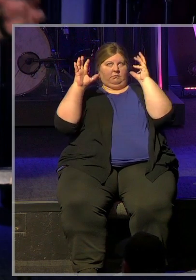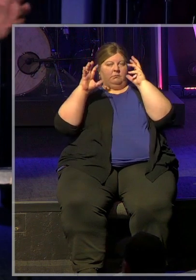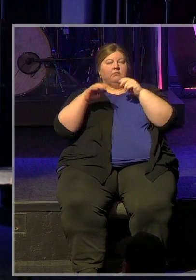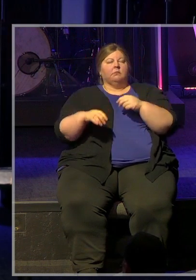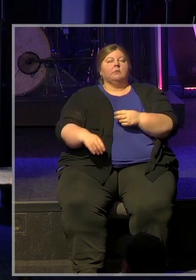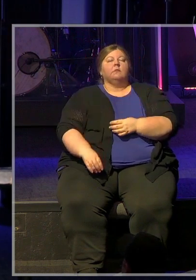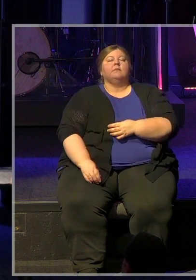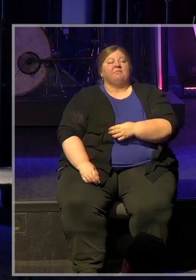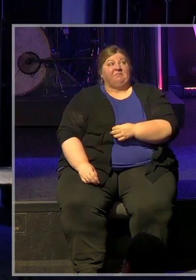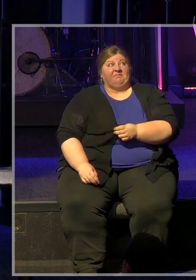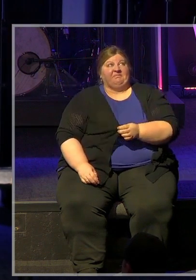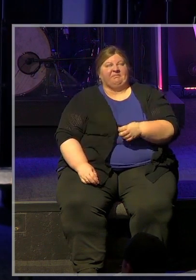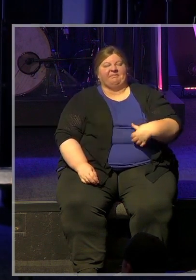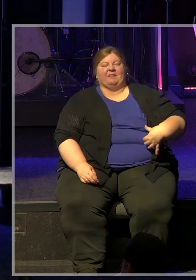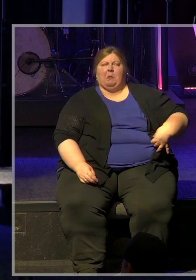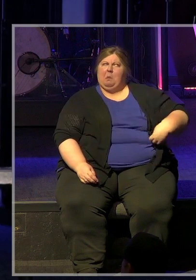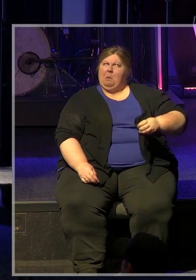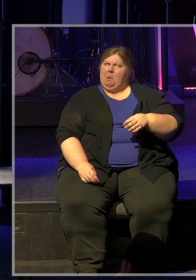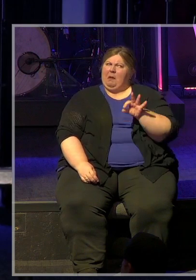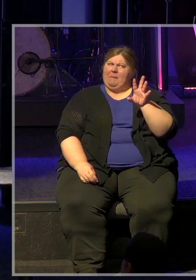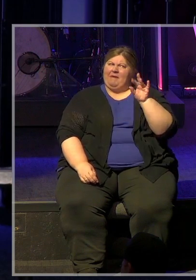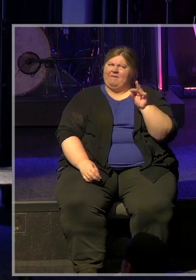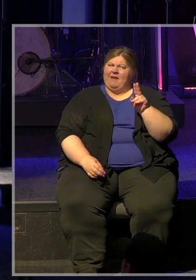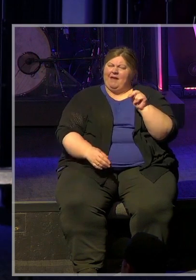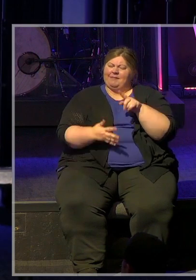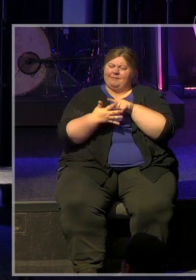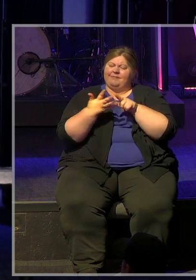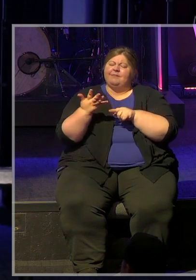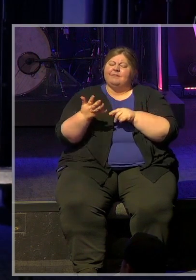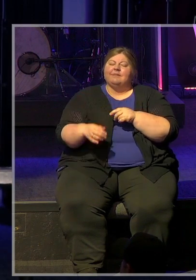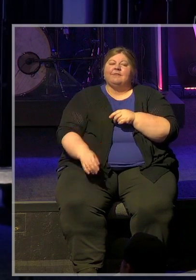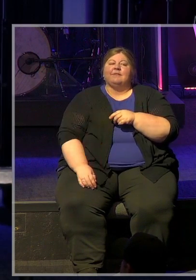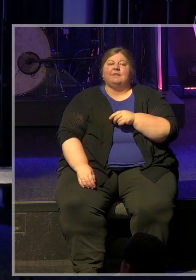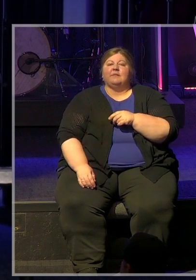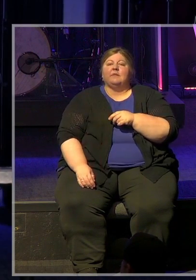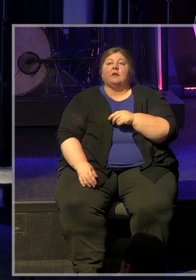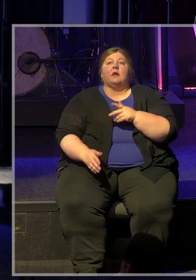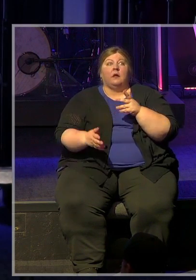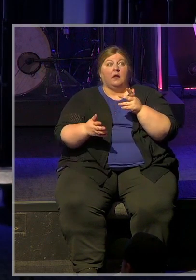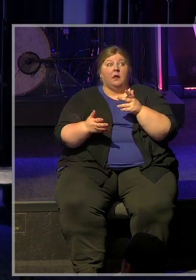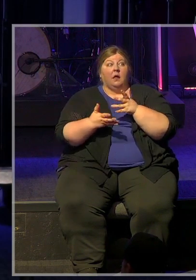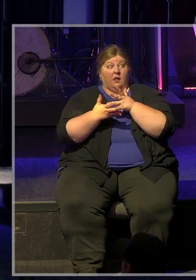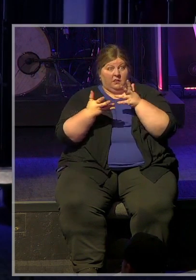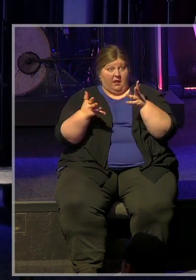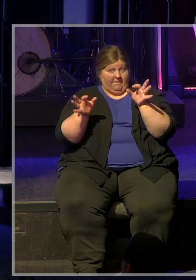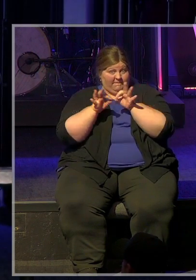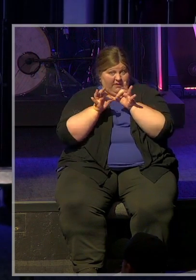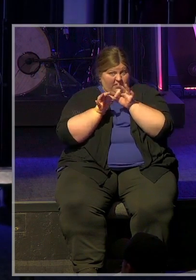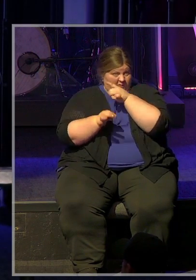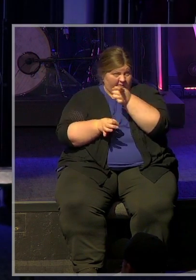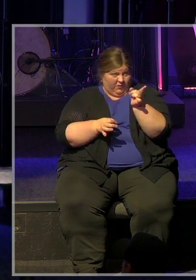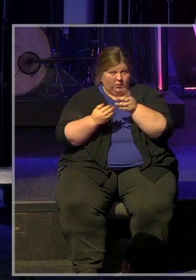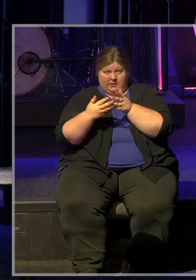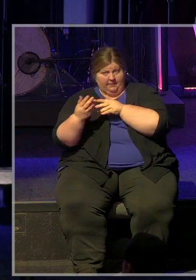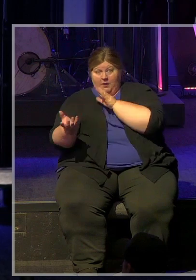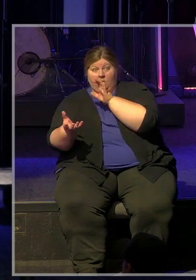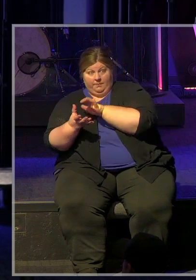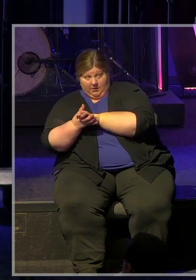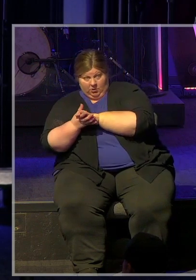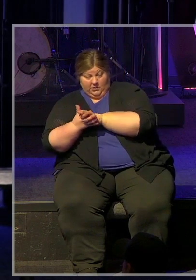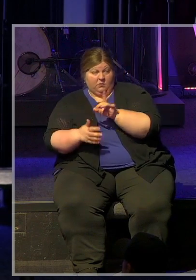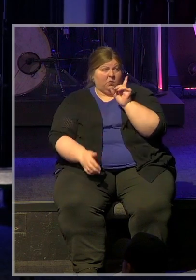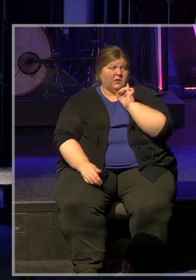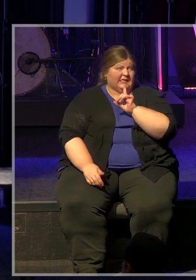so we're going to dive in. This is going to be a fun series. I'm just going to tell you ahead of time. It's actually going to provide a ton of value for you, whether you're married